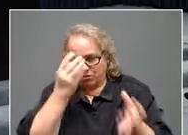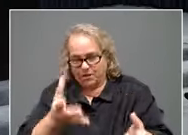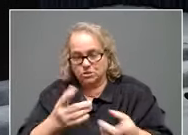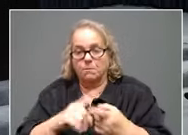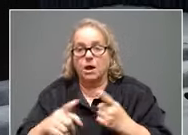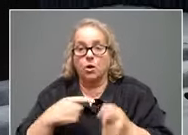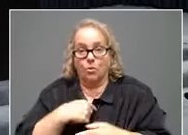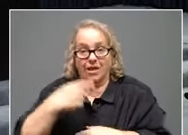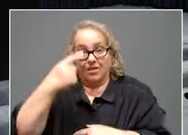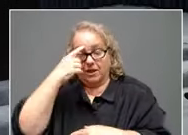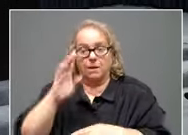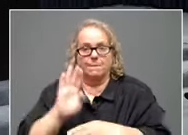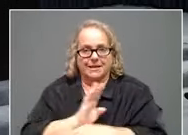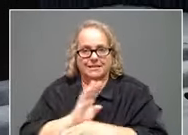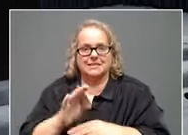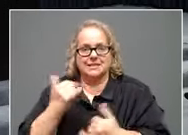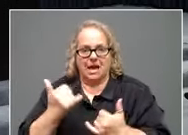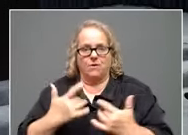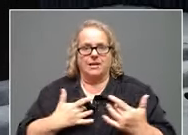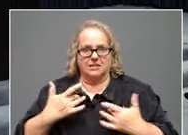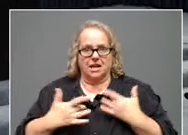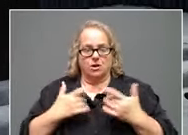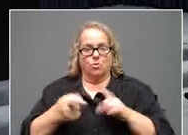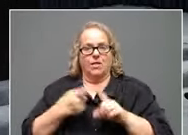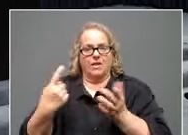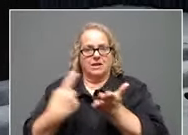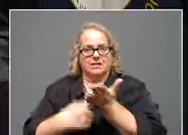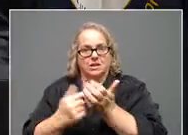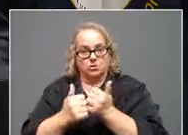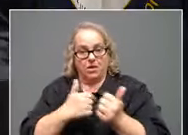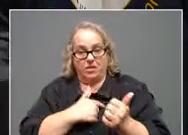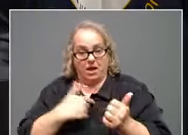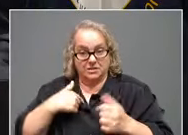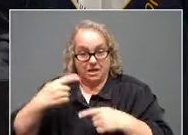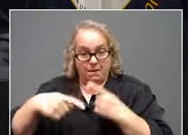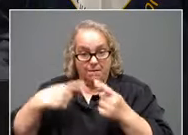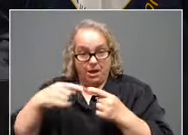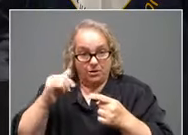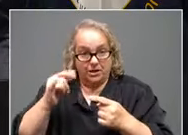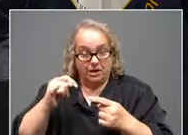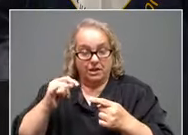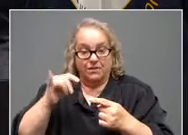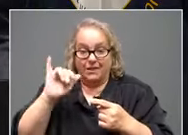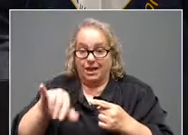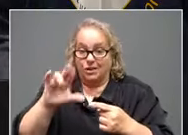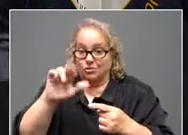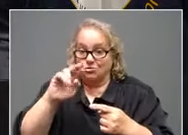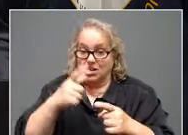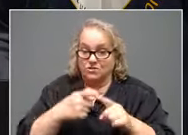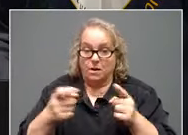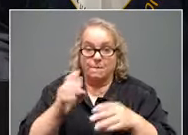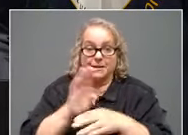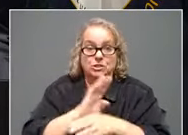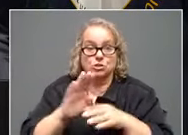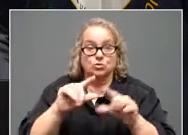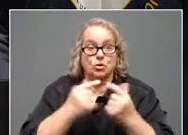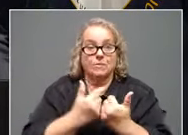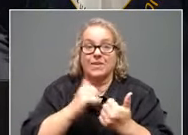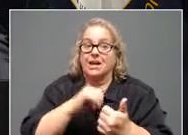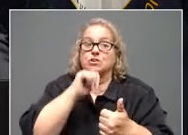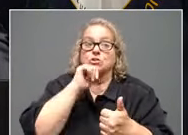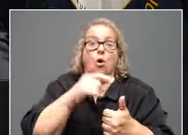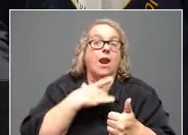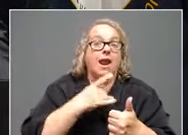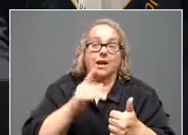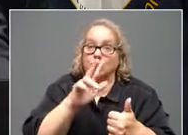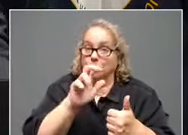businesses certainly are excited when they talk to us about it. And that even ranges from business groups that don't like the $300 to